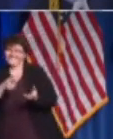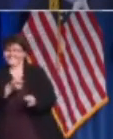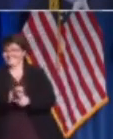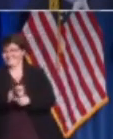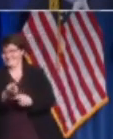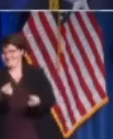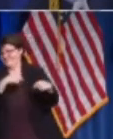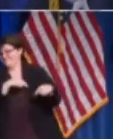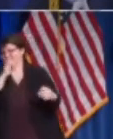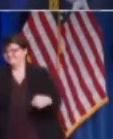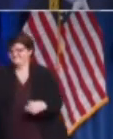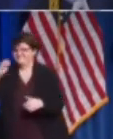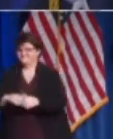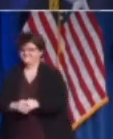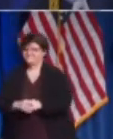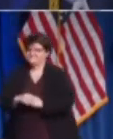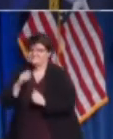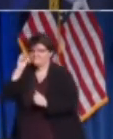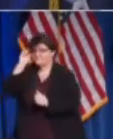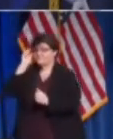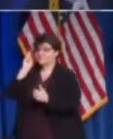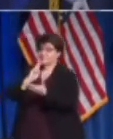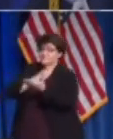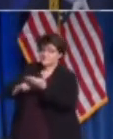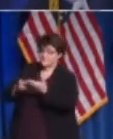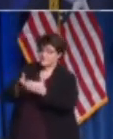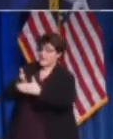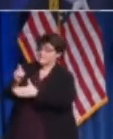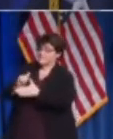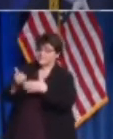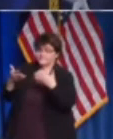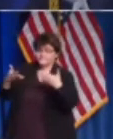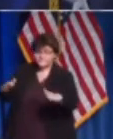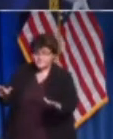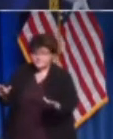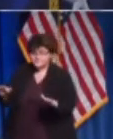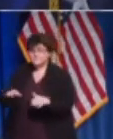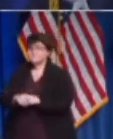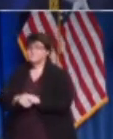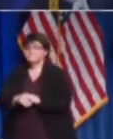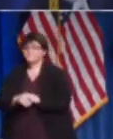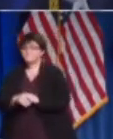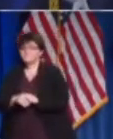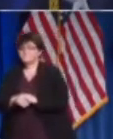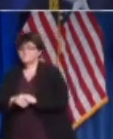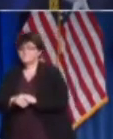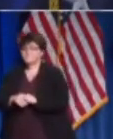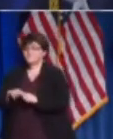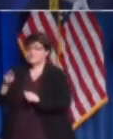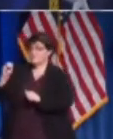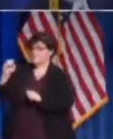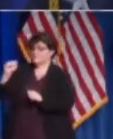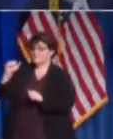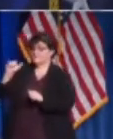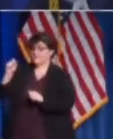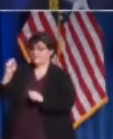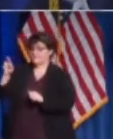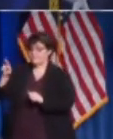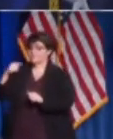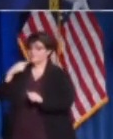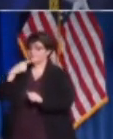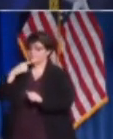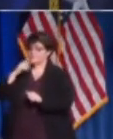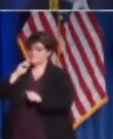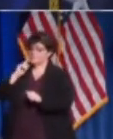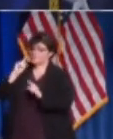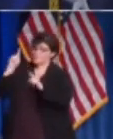Secretary Buttigieg, Dan formerly known as Mayor Pete, said, I'm coming to the Gold Star Bridge. You may want to come. I